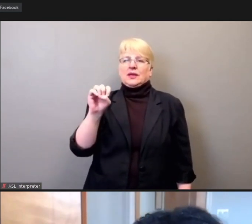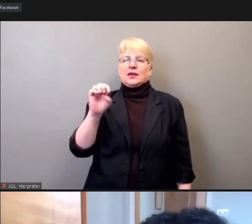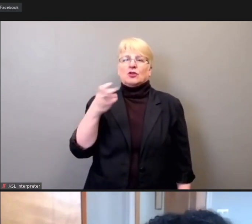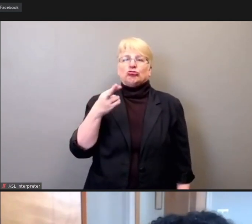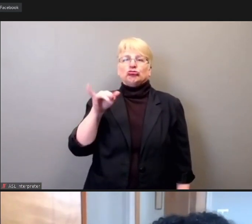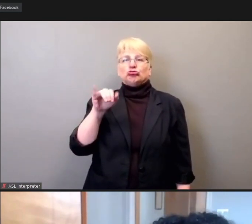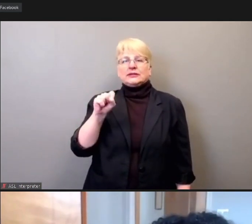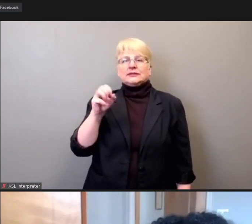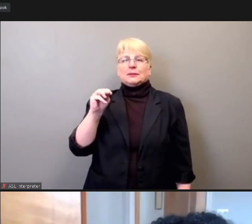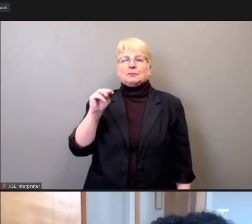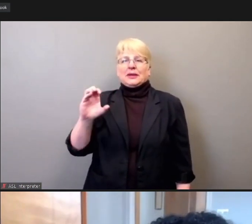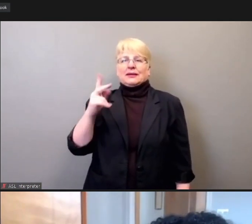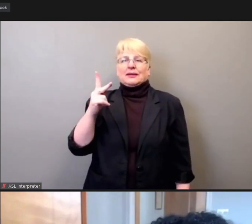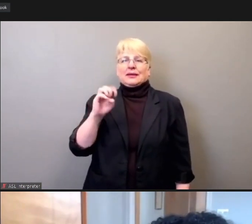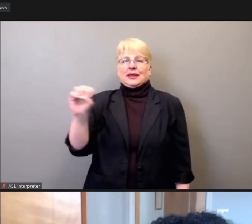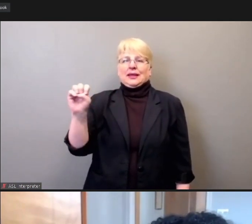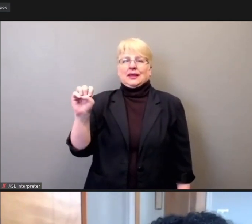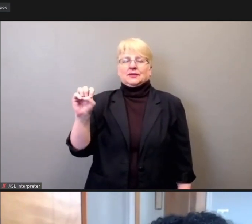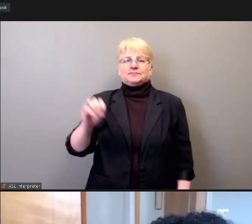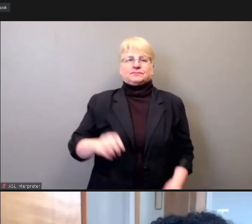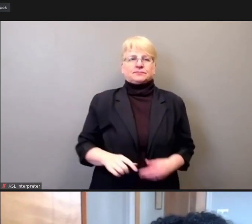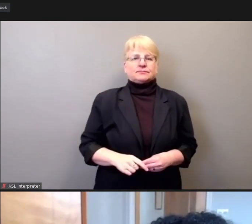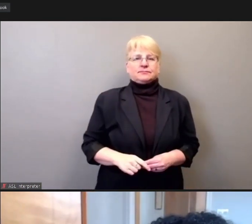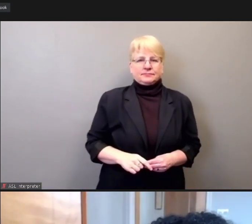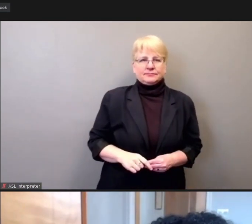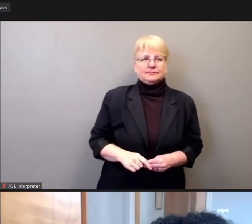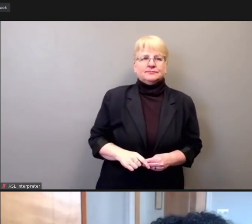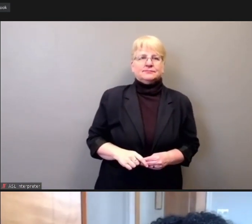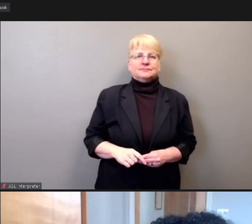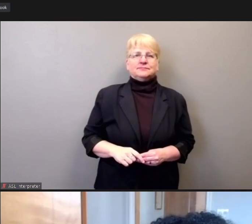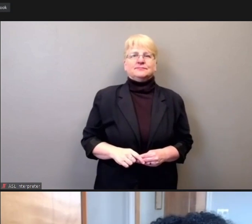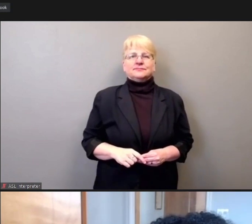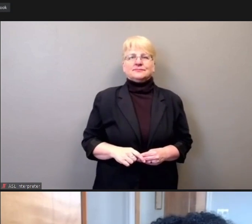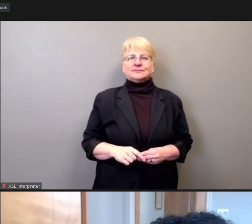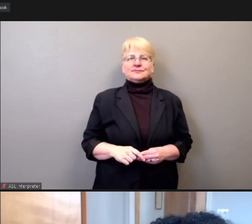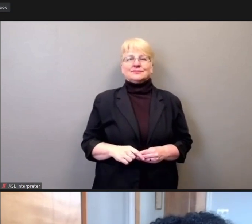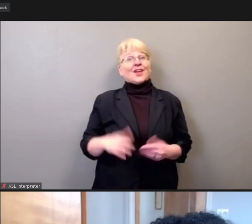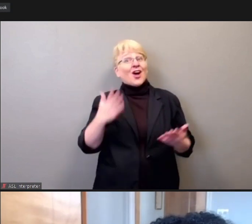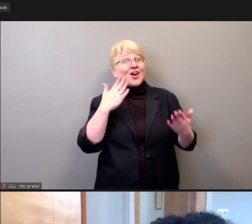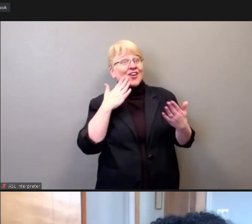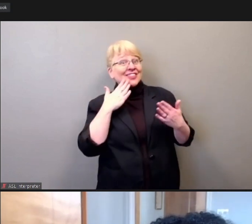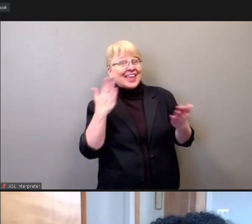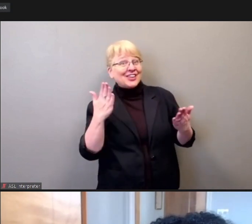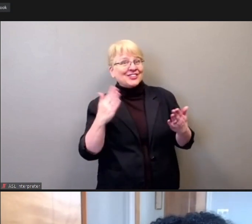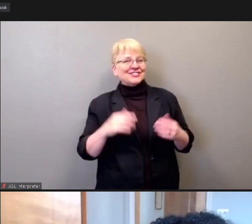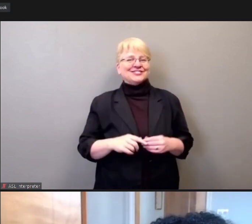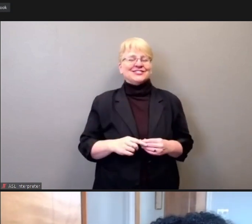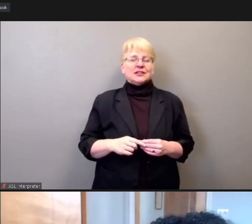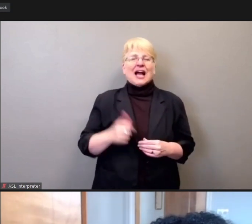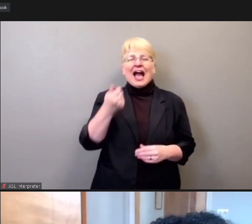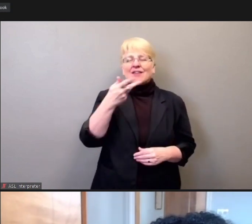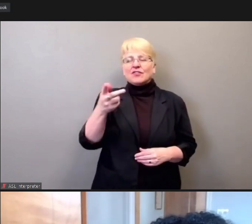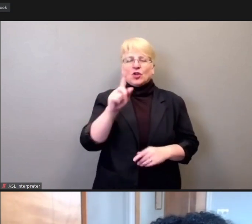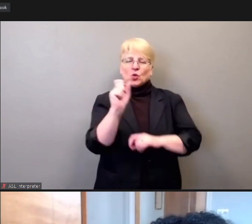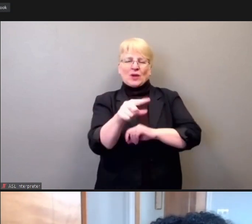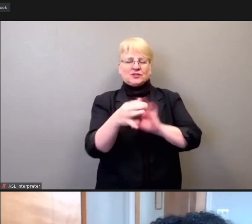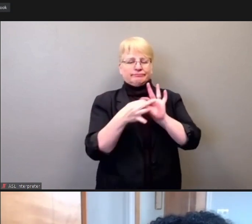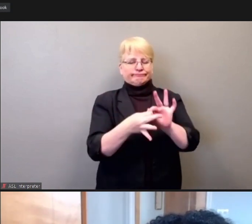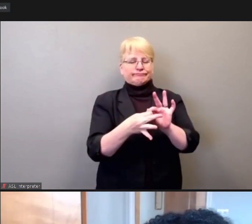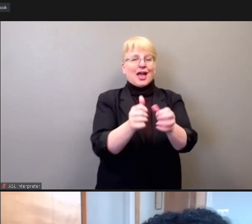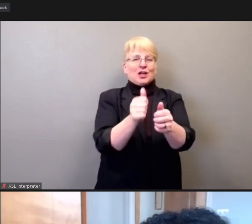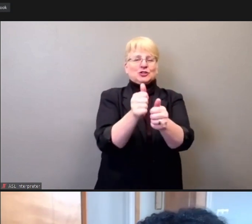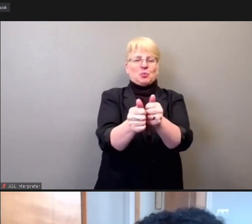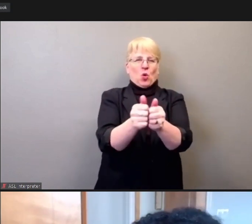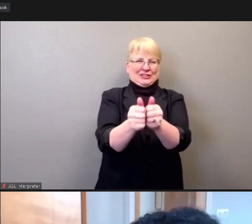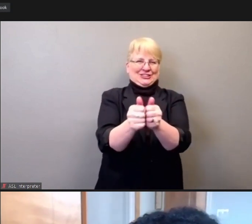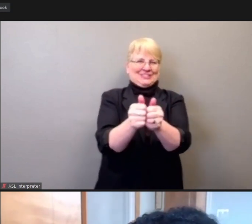ahead. All right, thank you very much. I had a couple questions related to sports first. We continue to